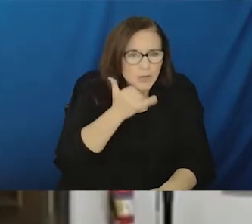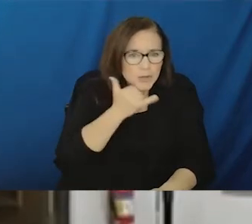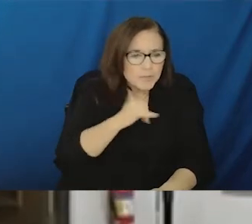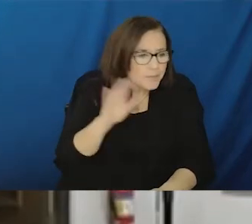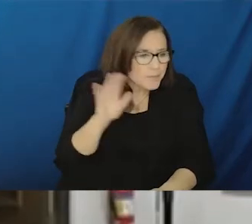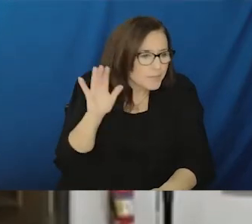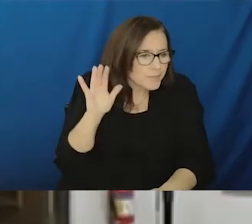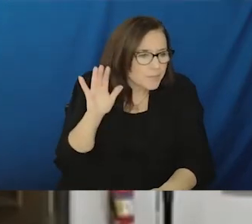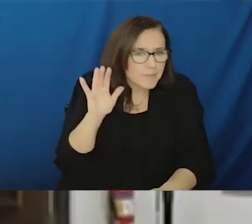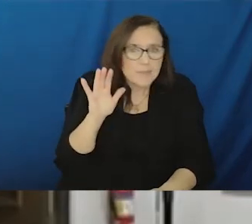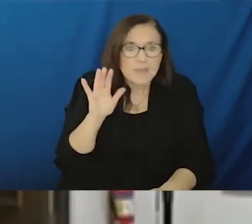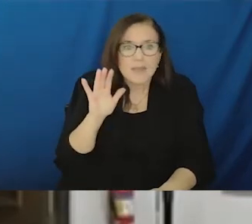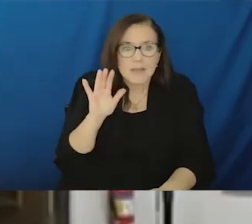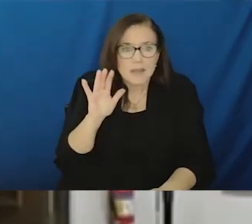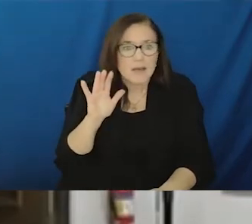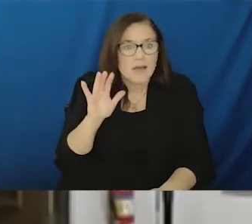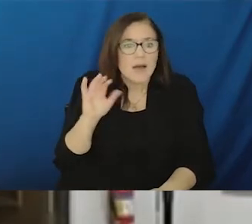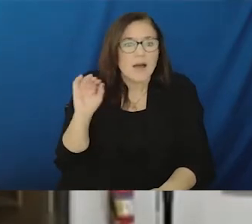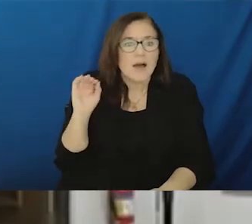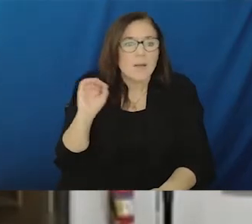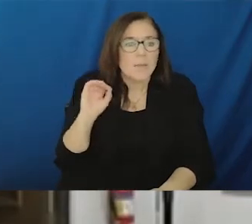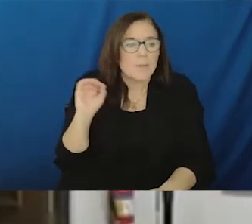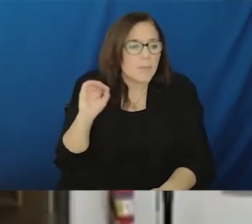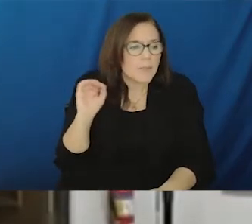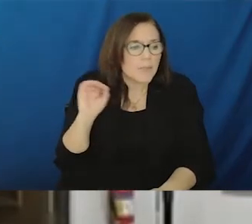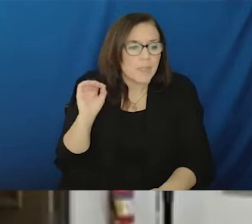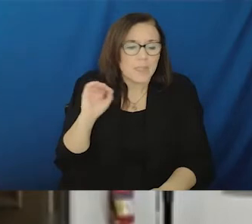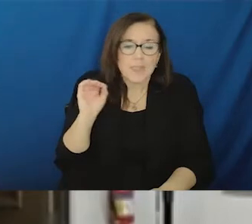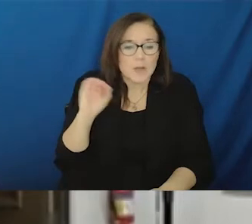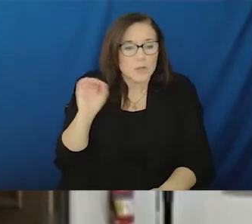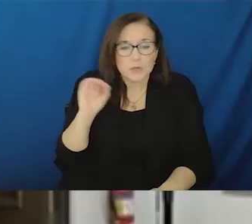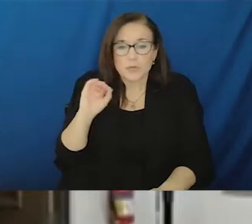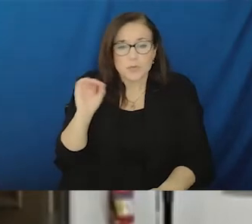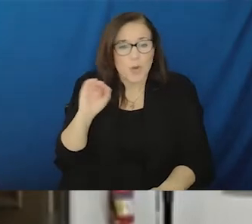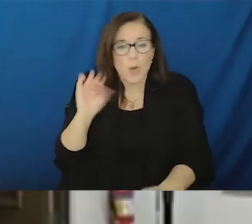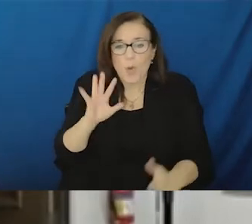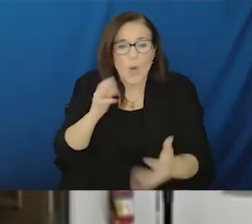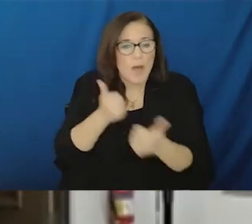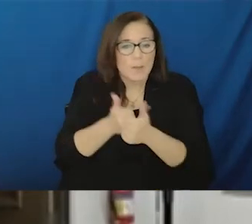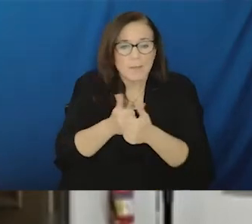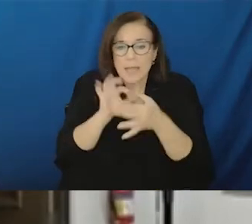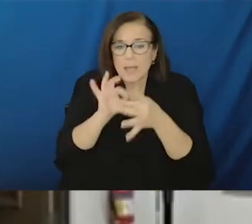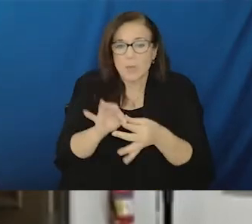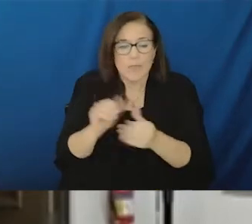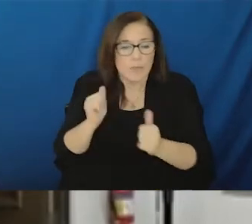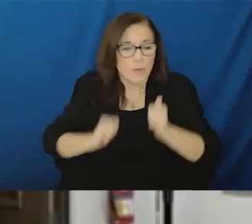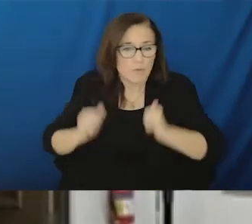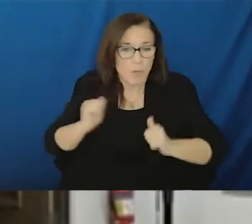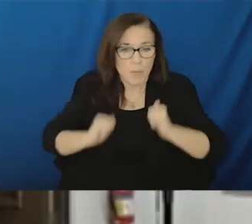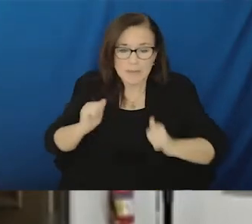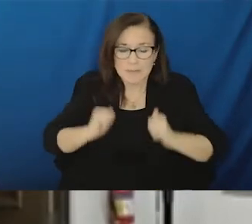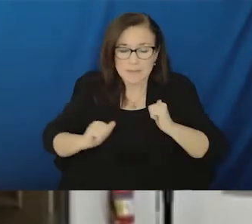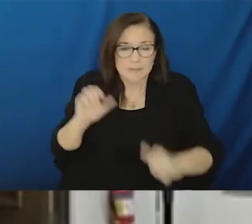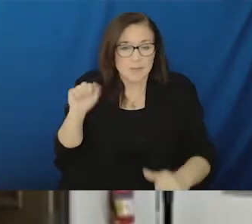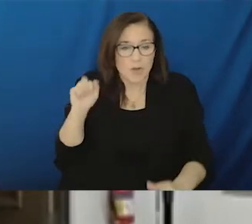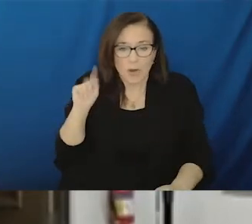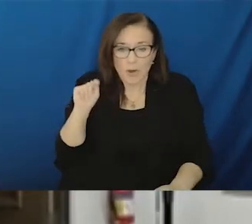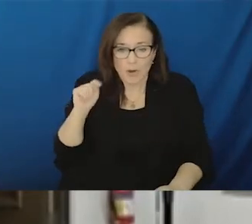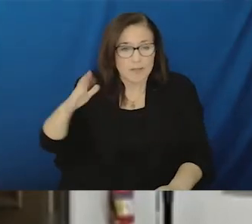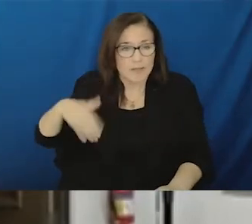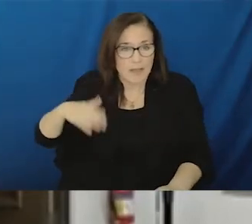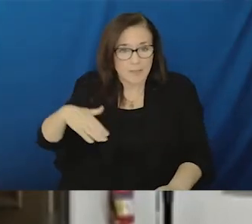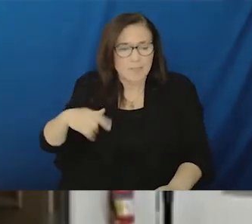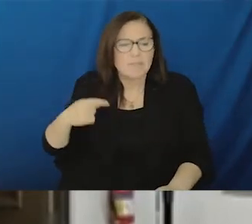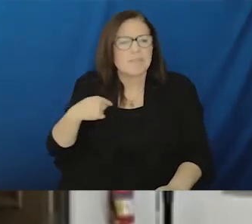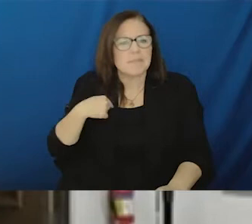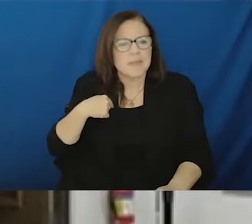performing arts. The situation remains the same. And I had a lot of questions this week about, okay, now that we're in red, what